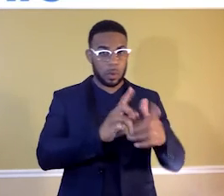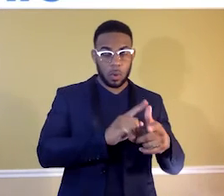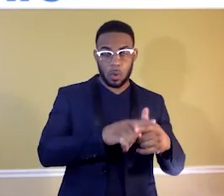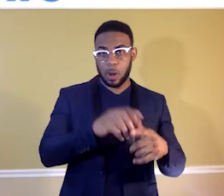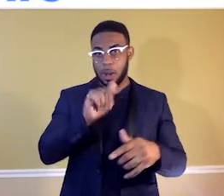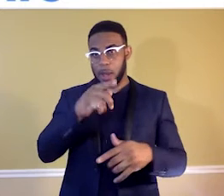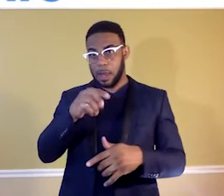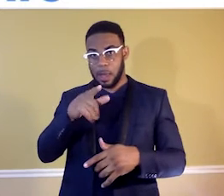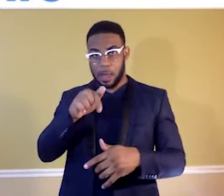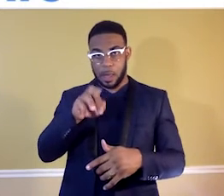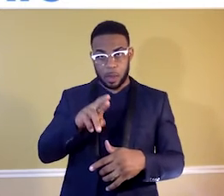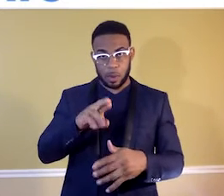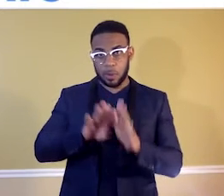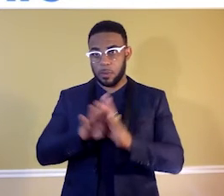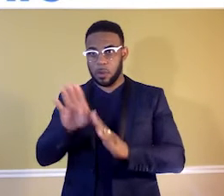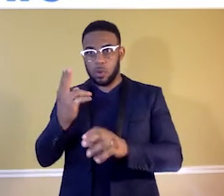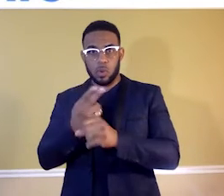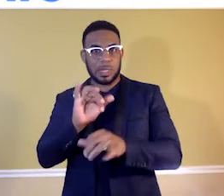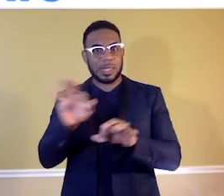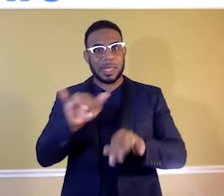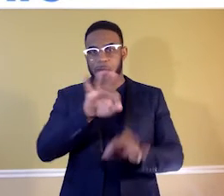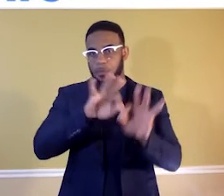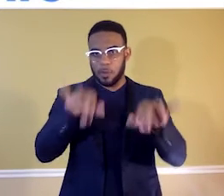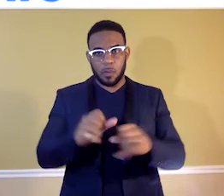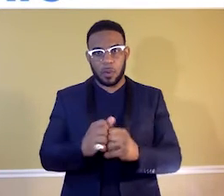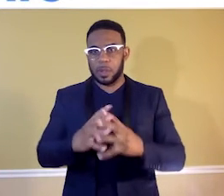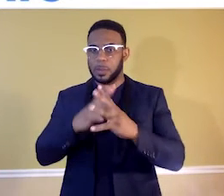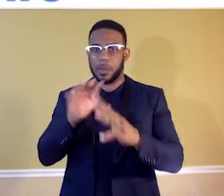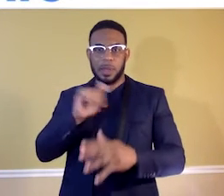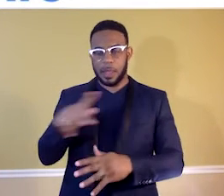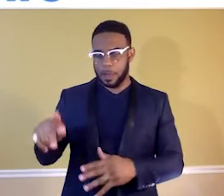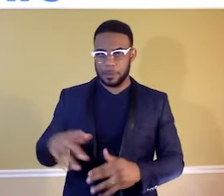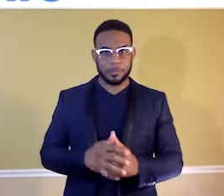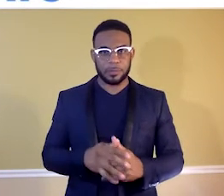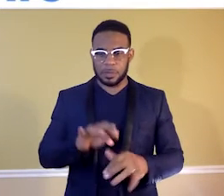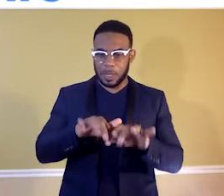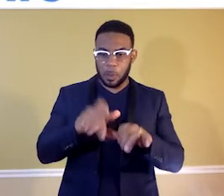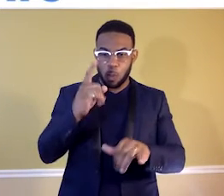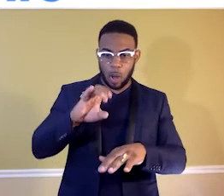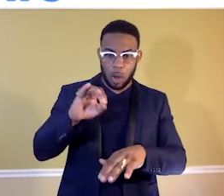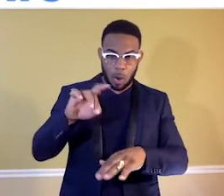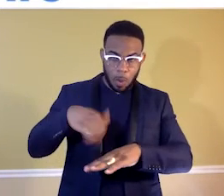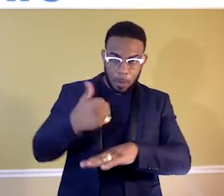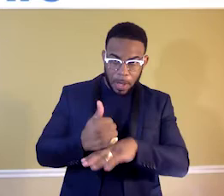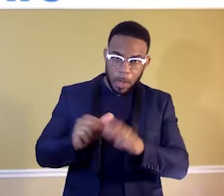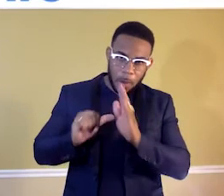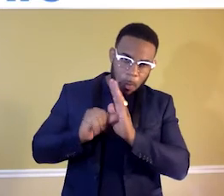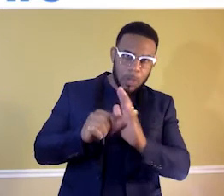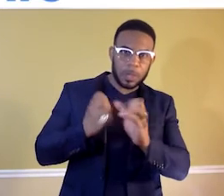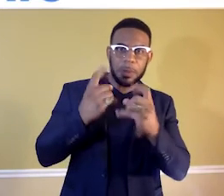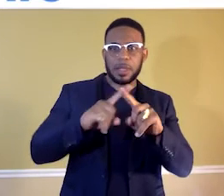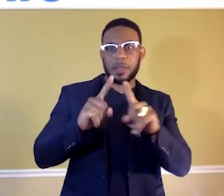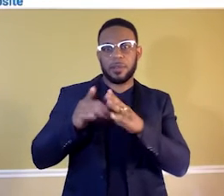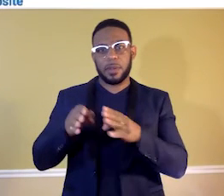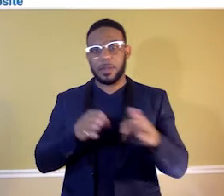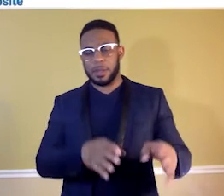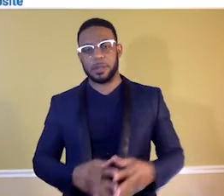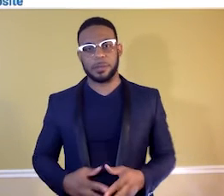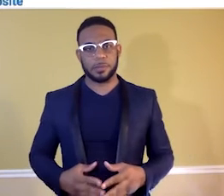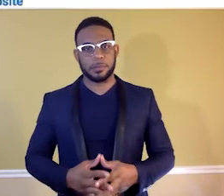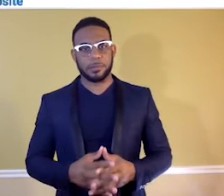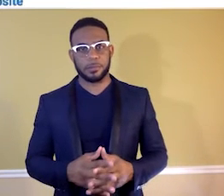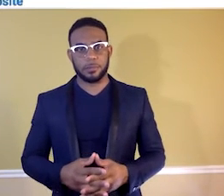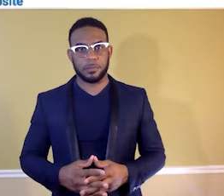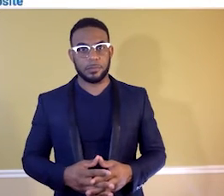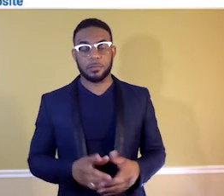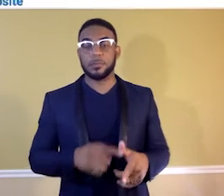Angular developer, you can use this framework to just build an application and have one code base and push it to many different things.